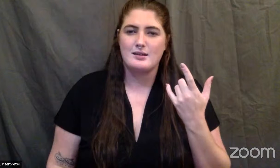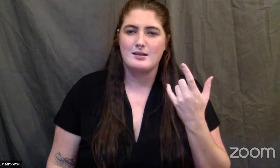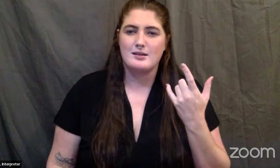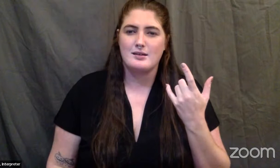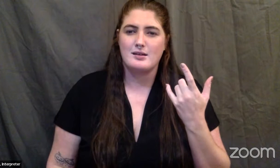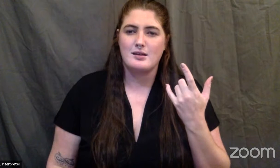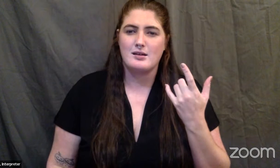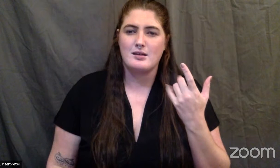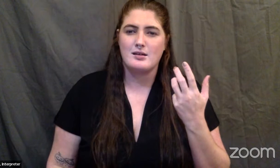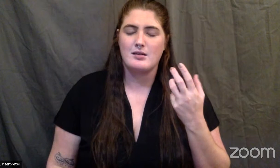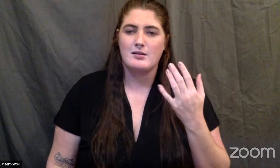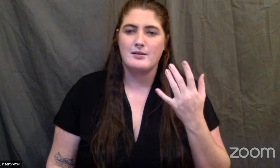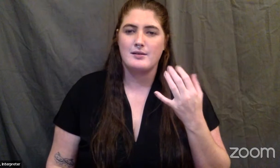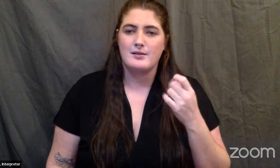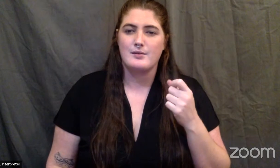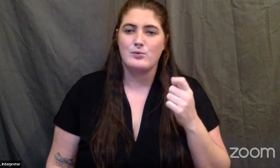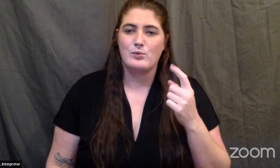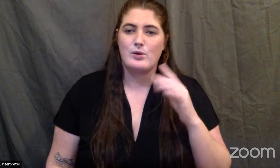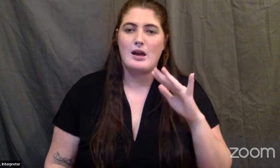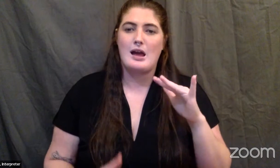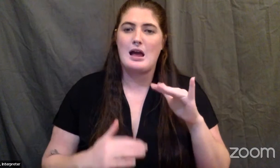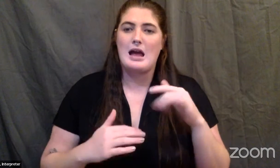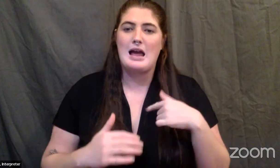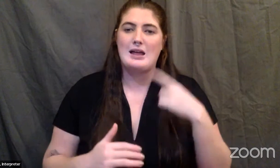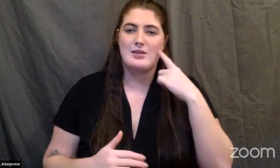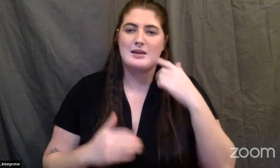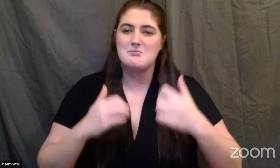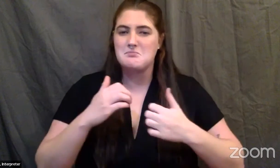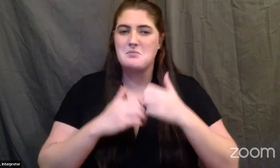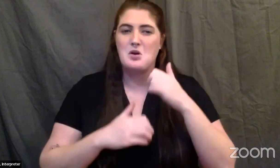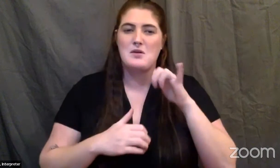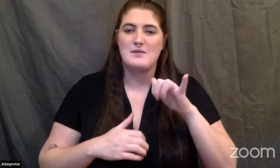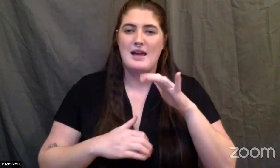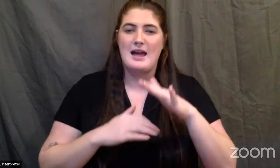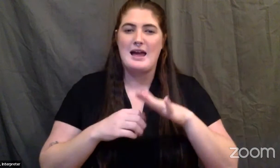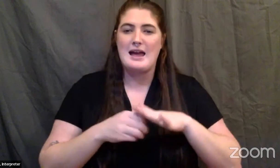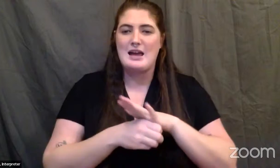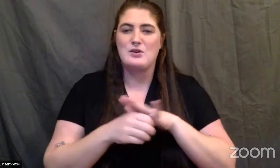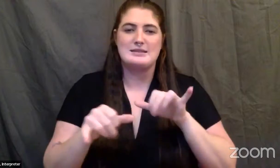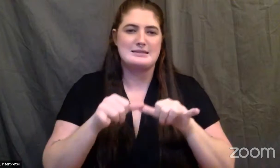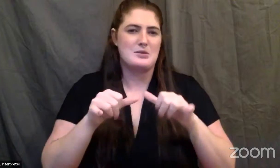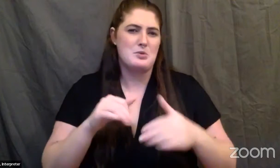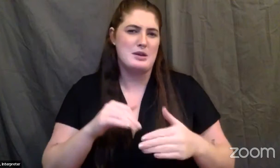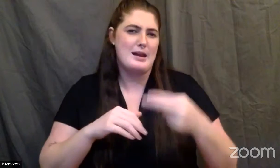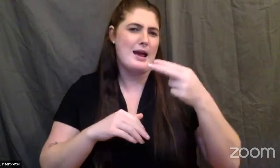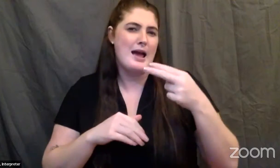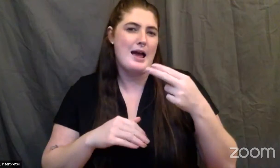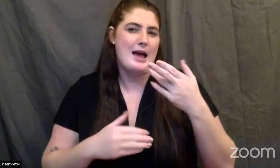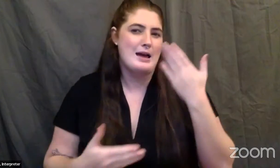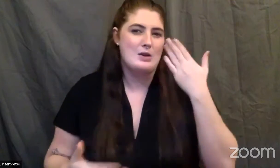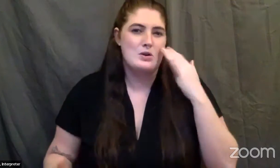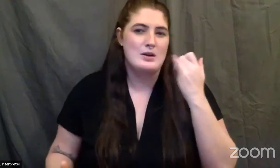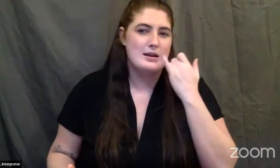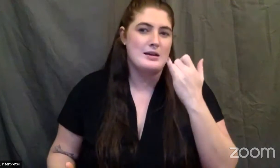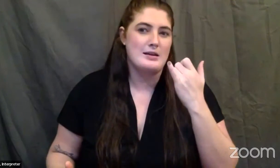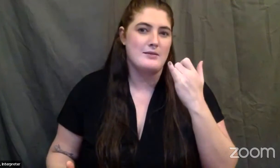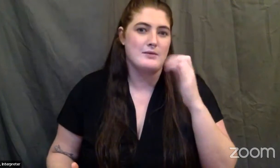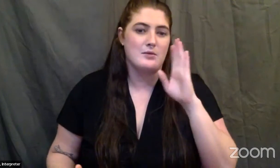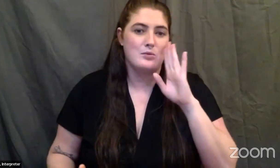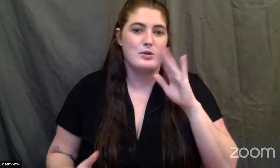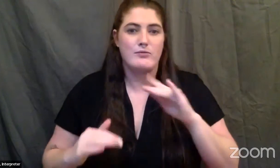But I think most of that area is still pretty elevated. So I don't know that it floods Okay. much, but the runoff from